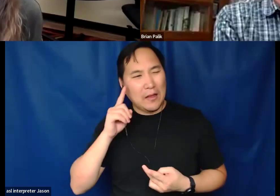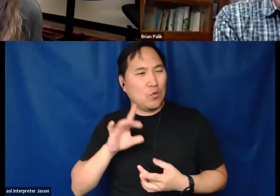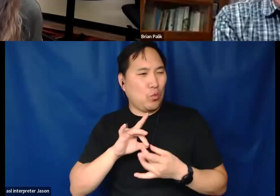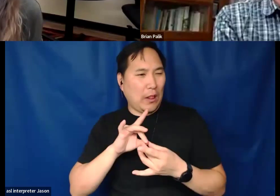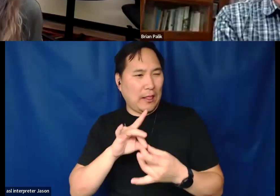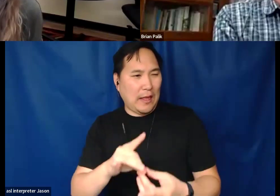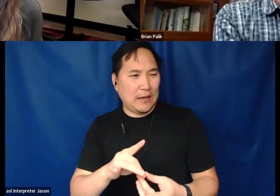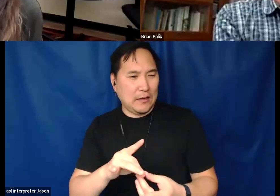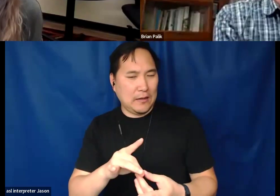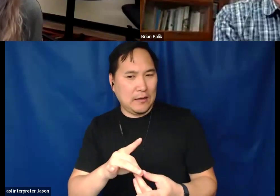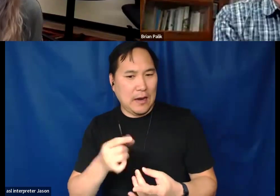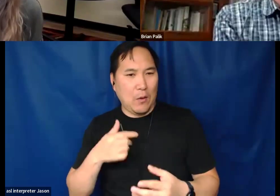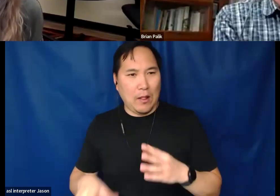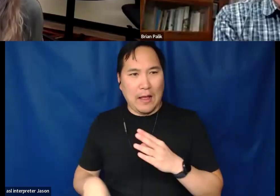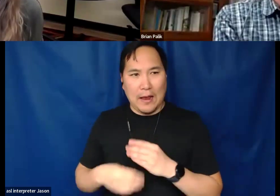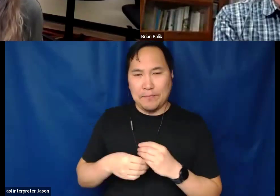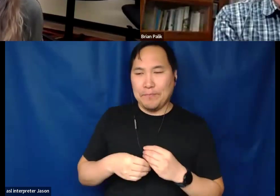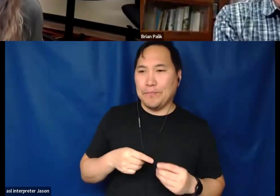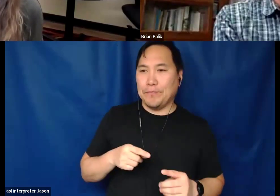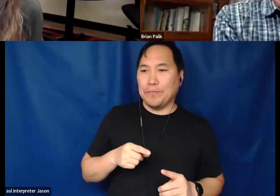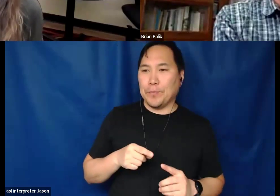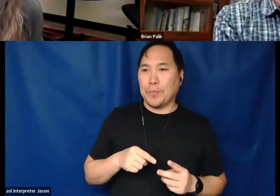just toss it in as well.